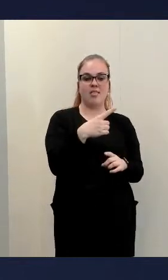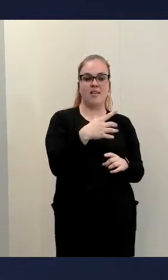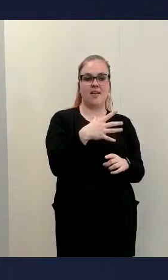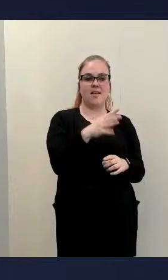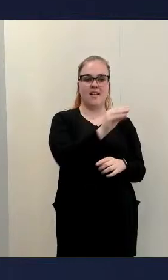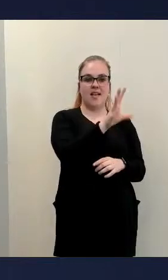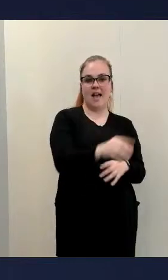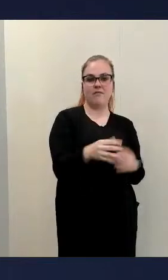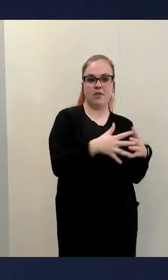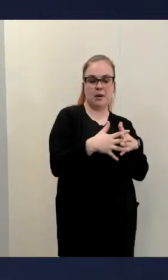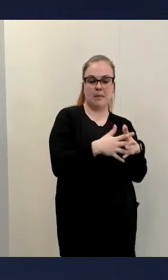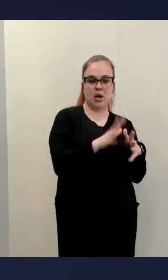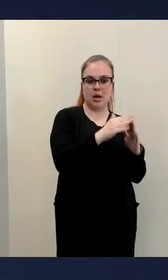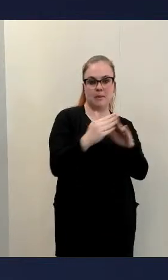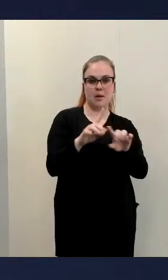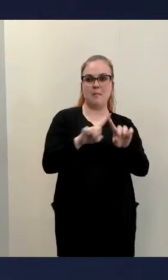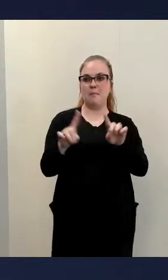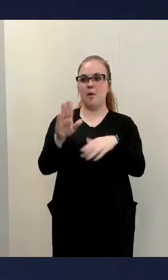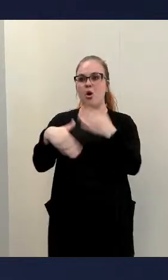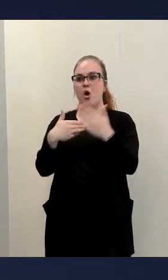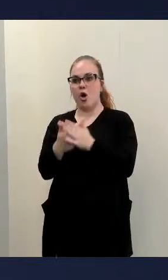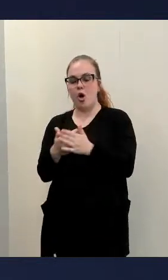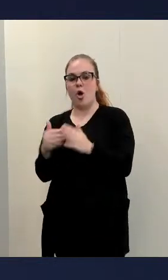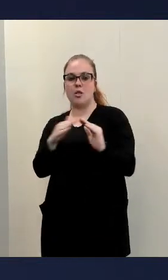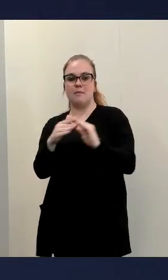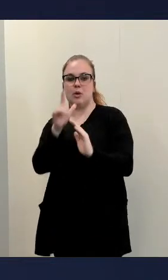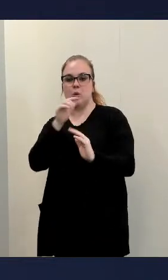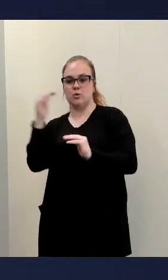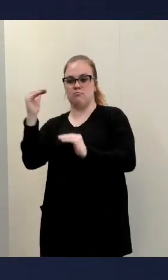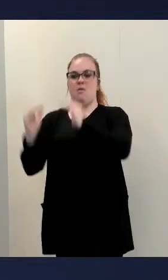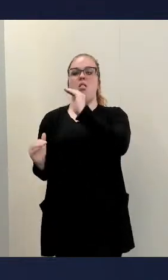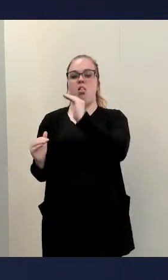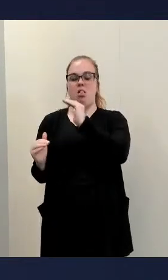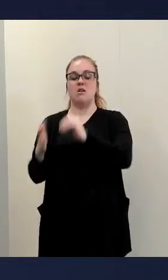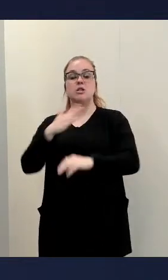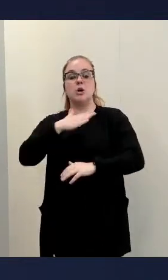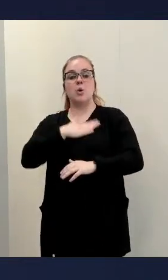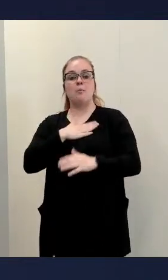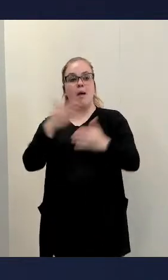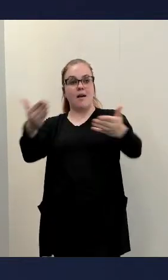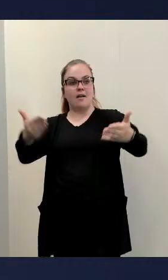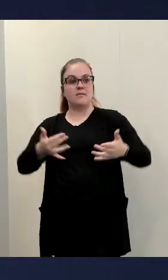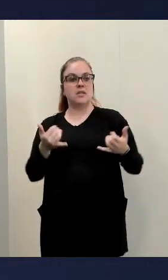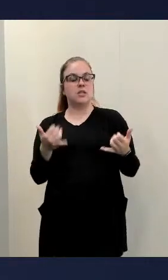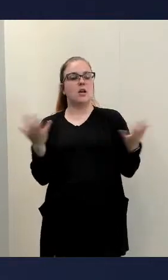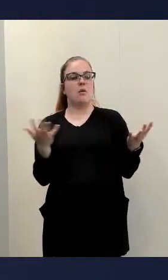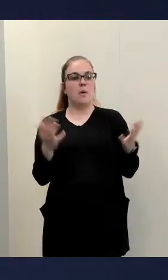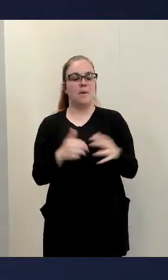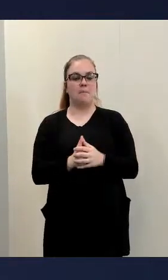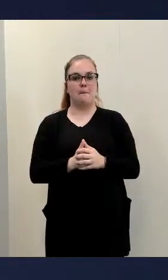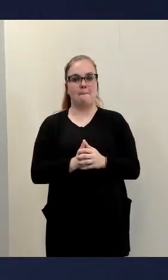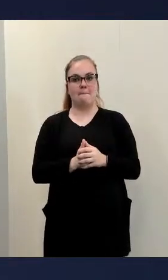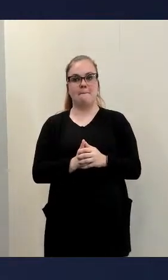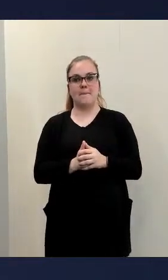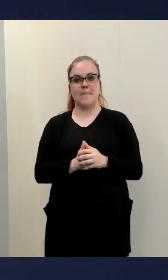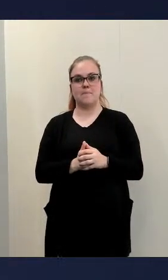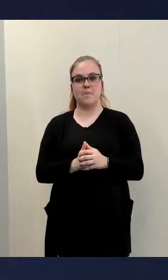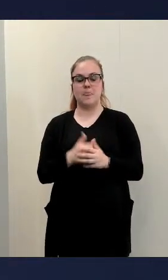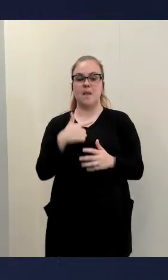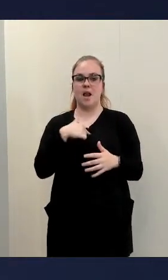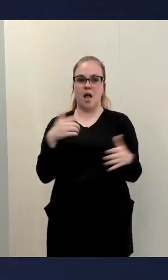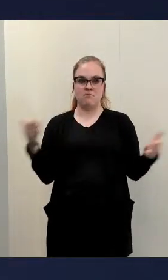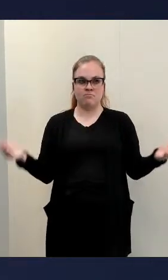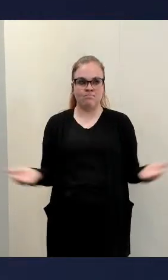any community where you find disparities. So my invitation today is this, and I